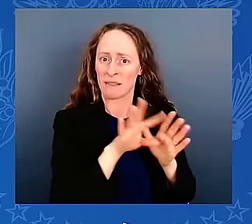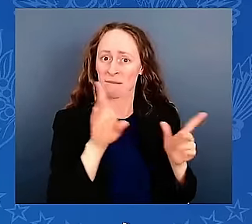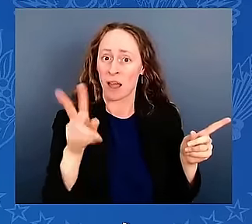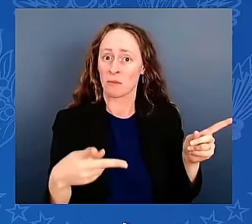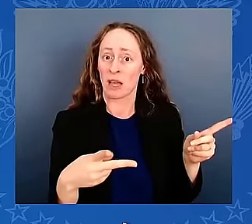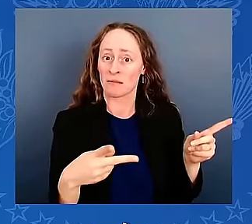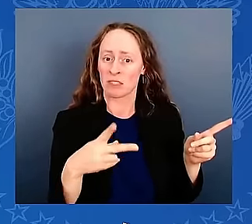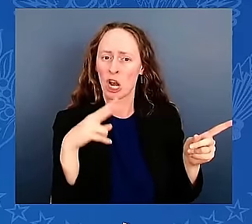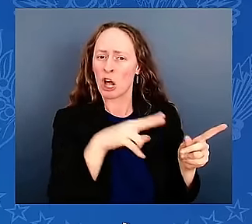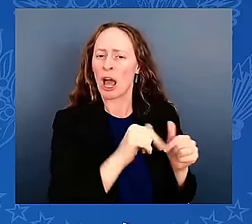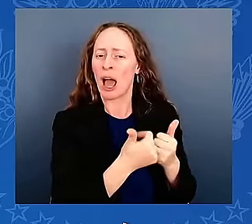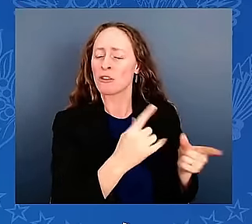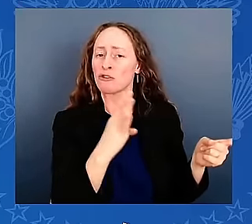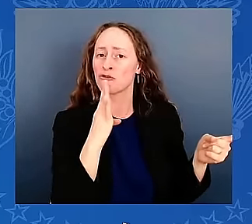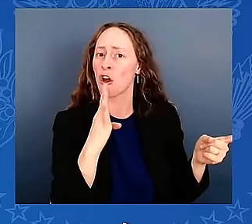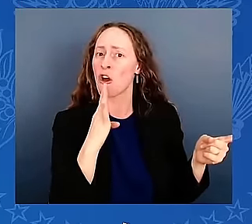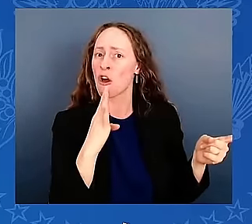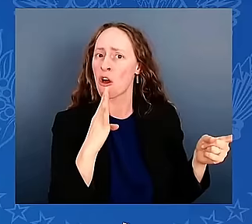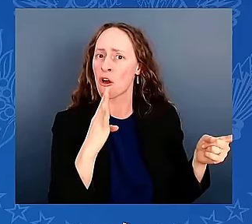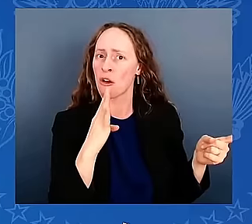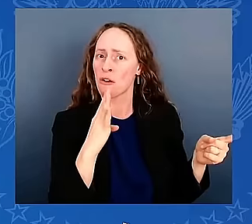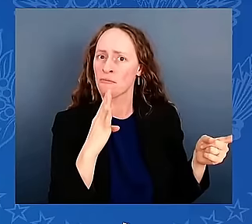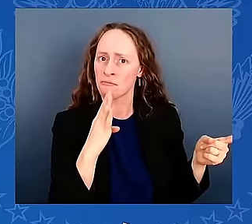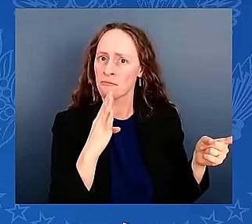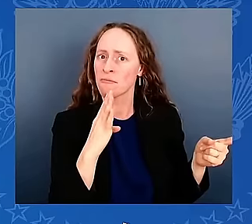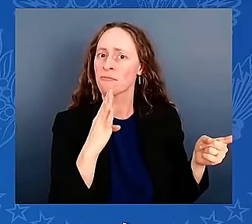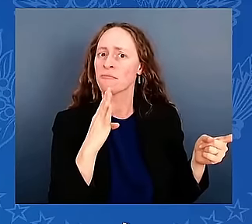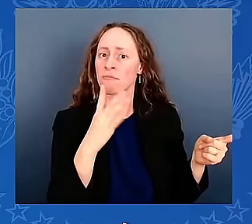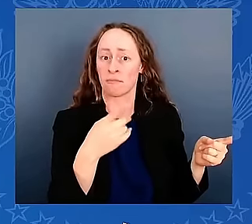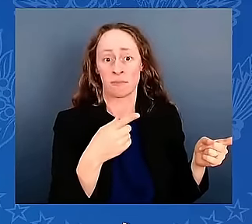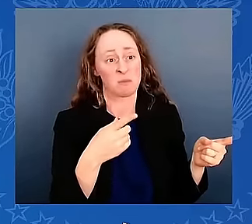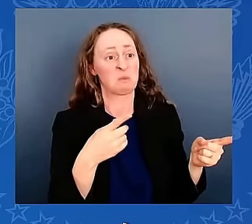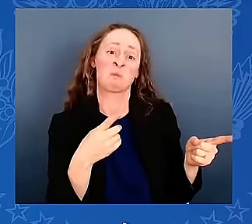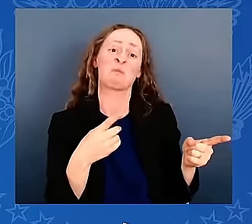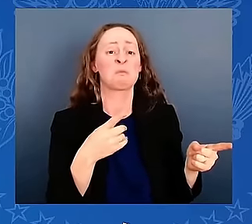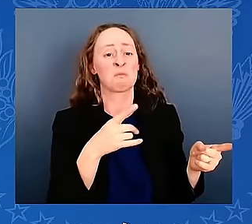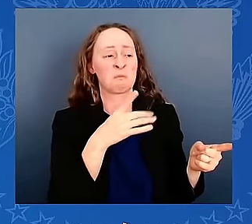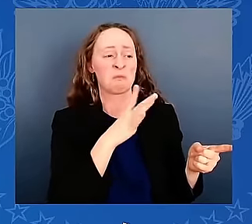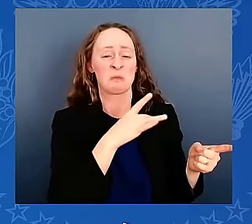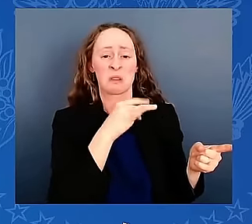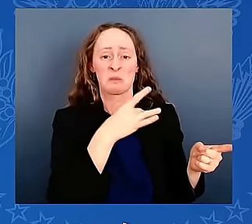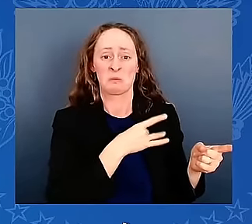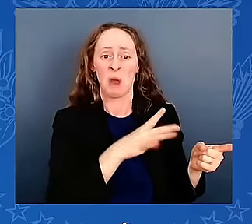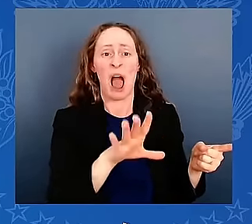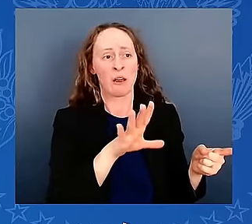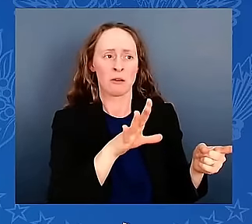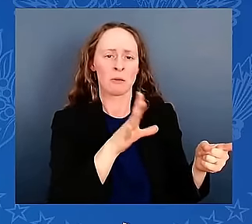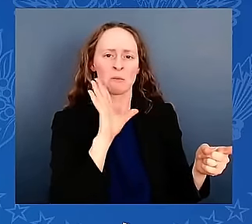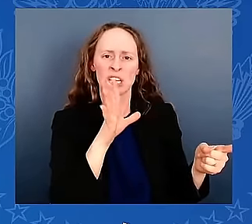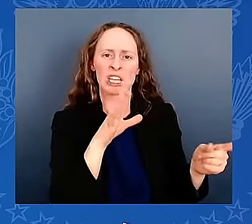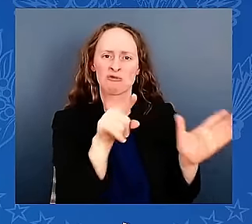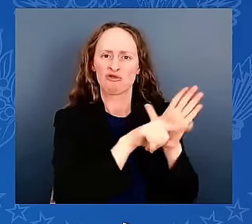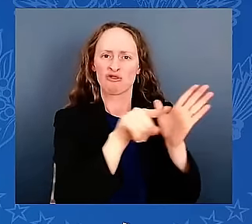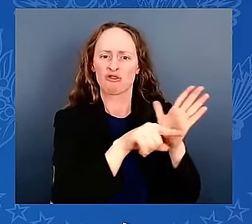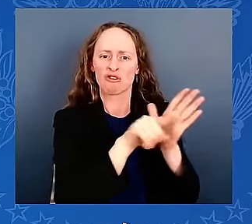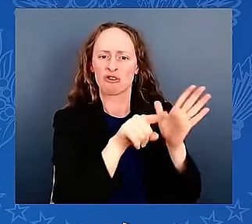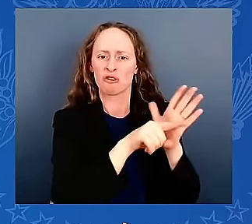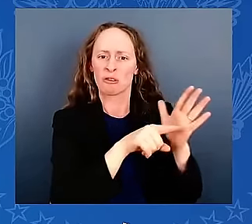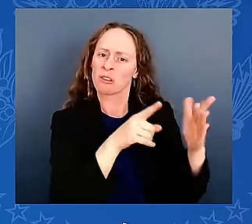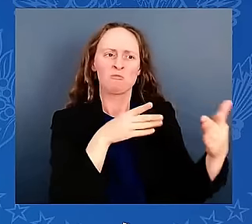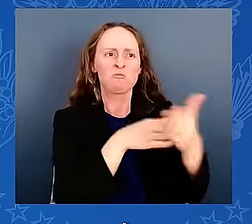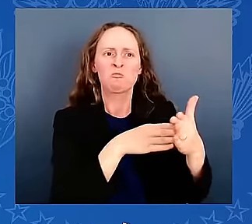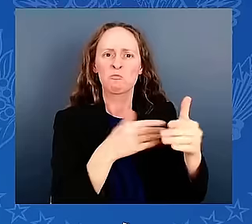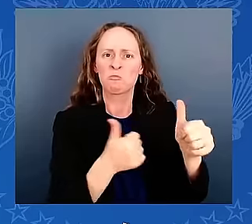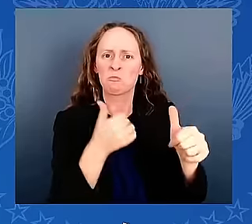enemies. They'd want to cut Social Security and Medicare, rip away protection from millions of pre-existing conditions, over 400 million